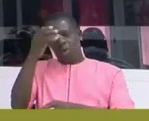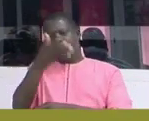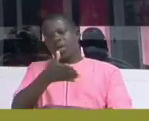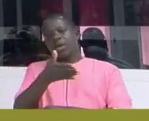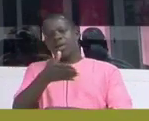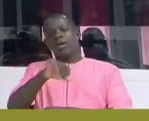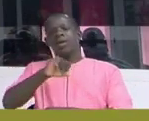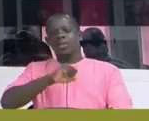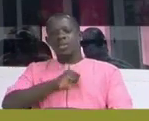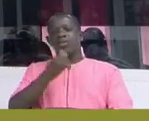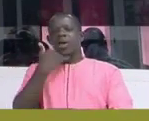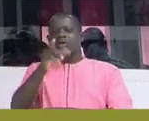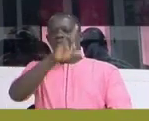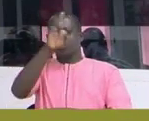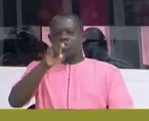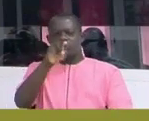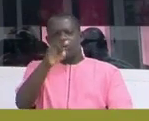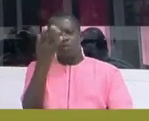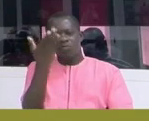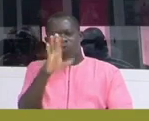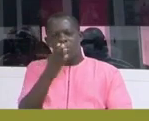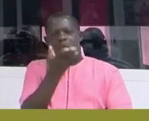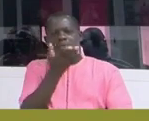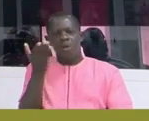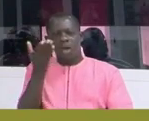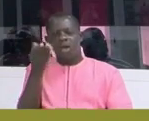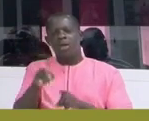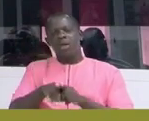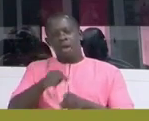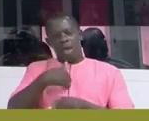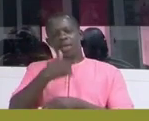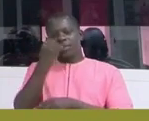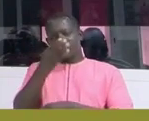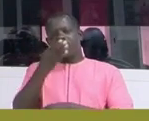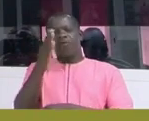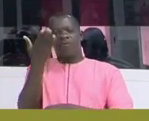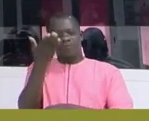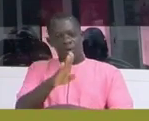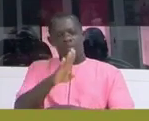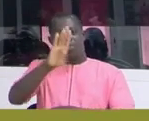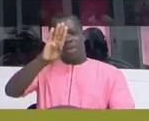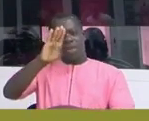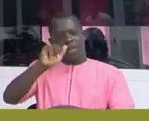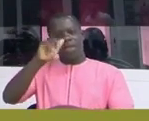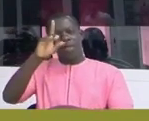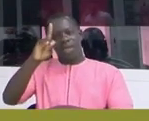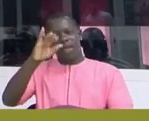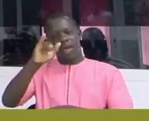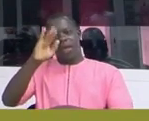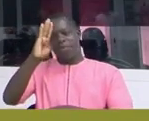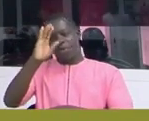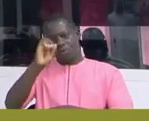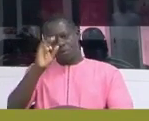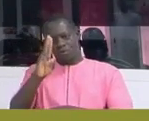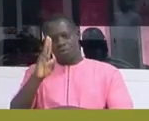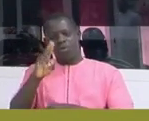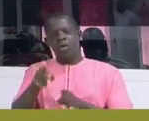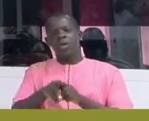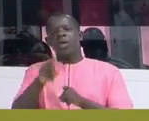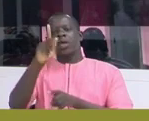work here. He said to me, where are you from? I said to him, I am